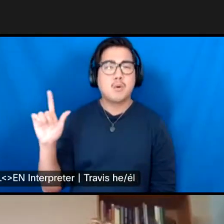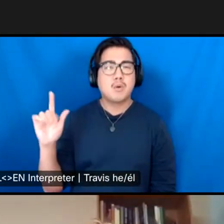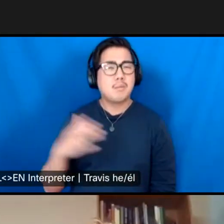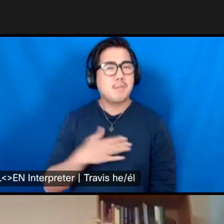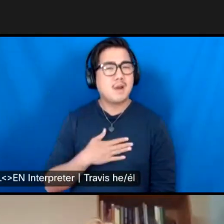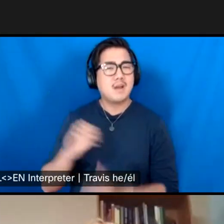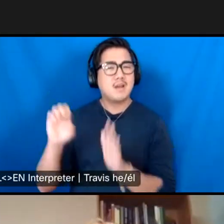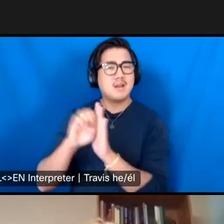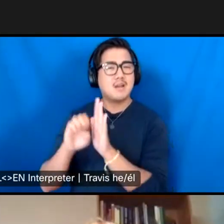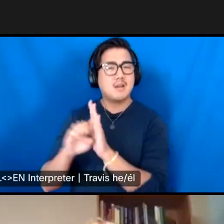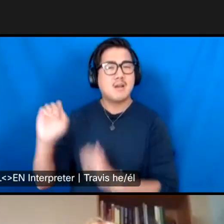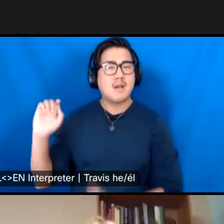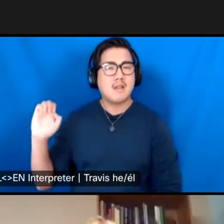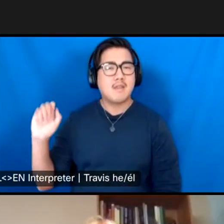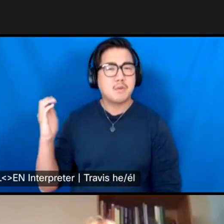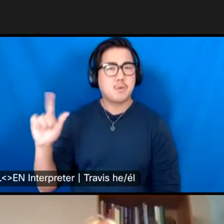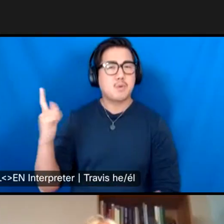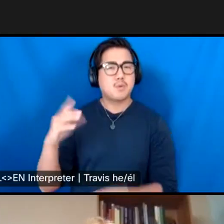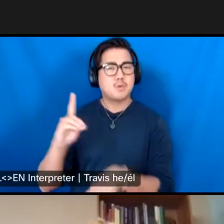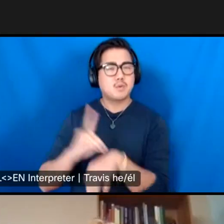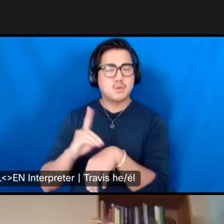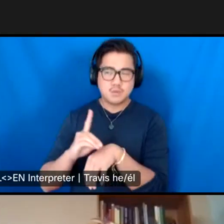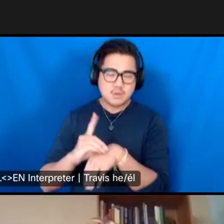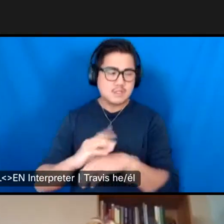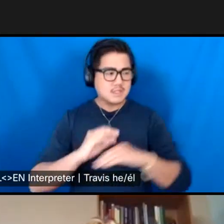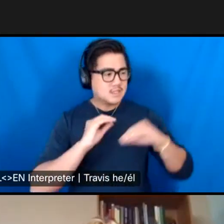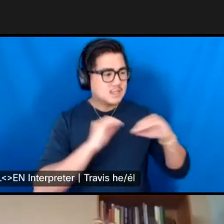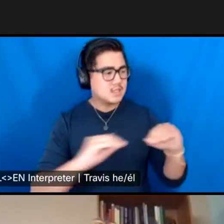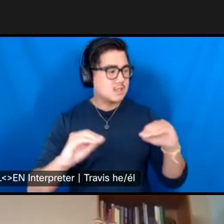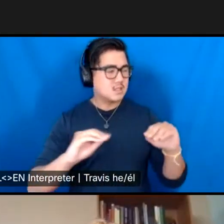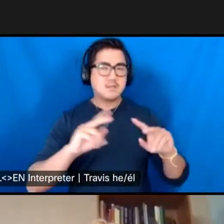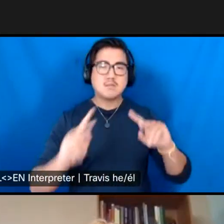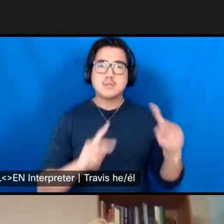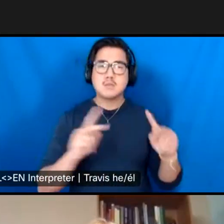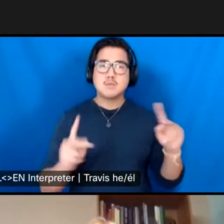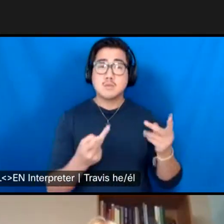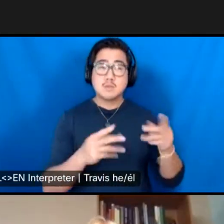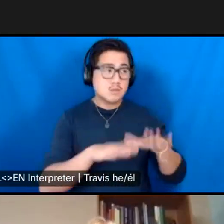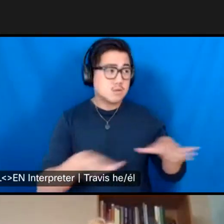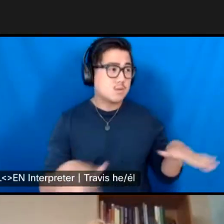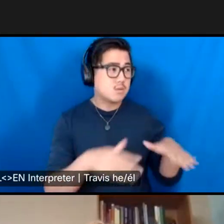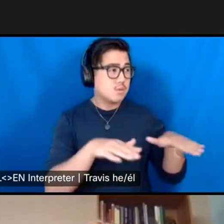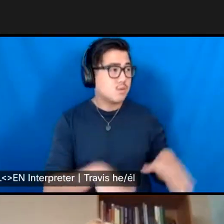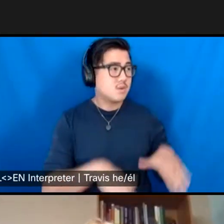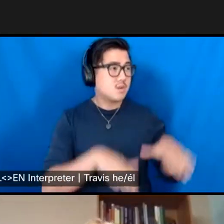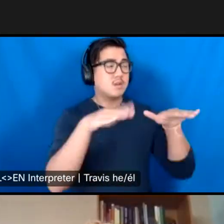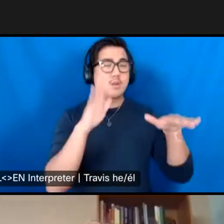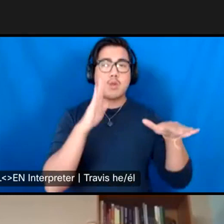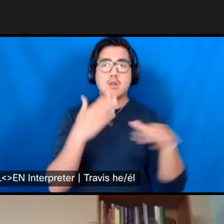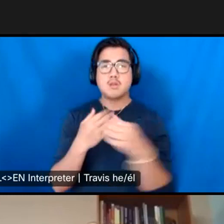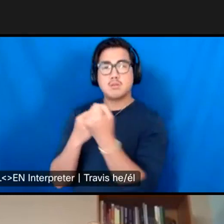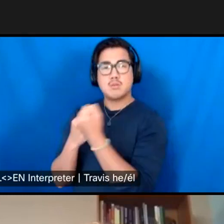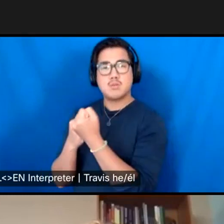students to be part of those receiving communities that will help and support the